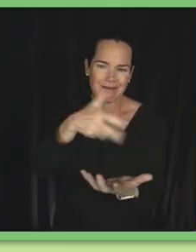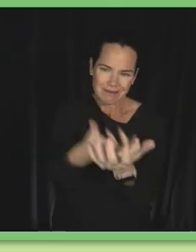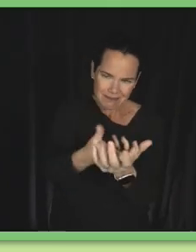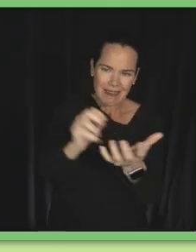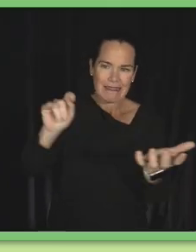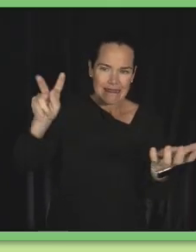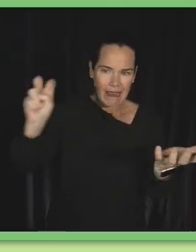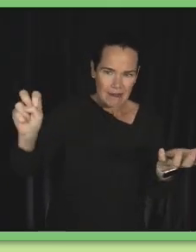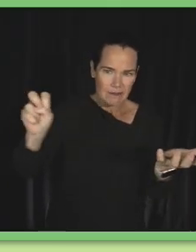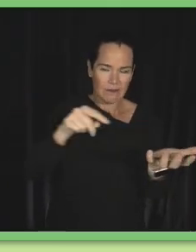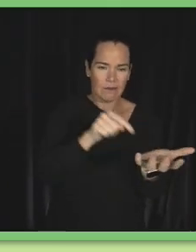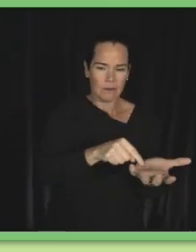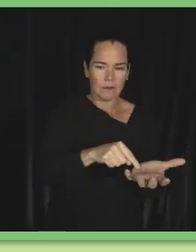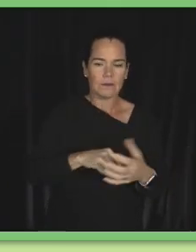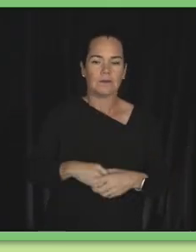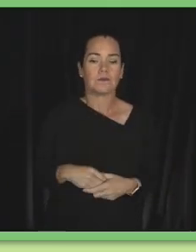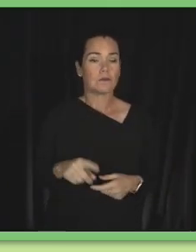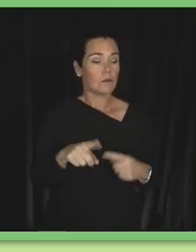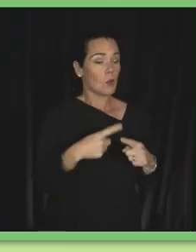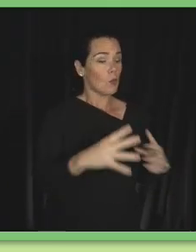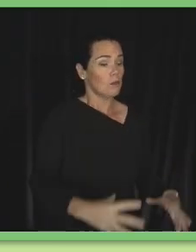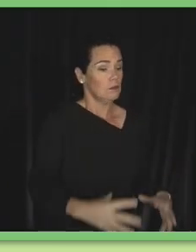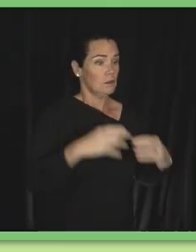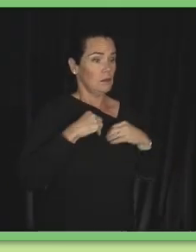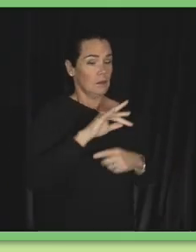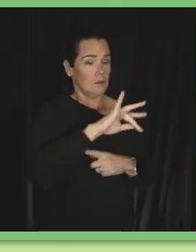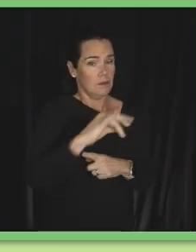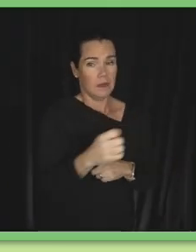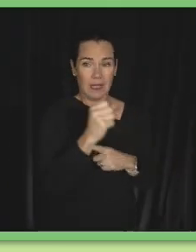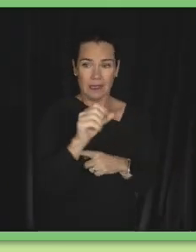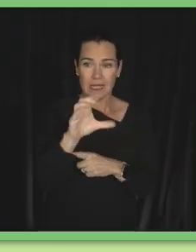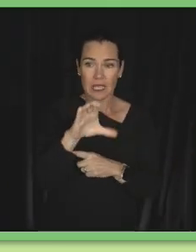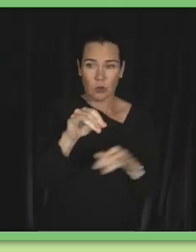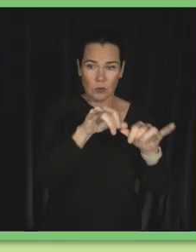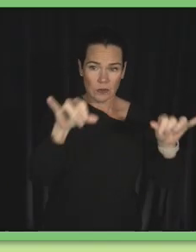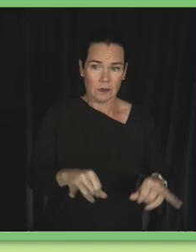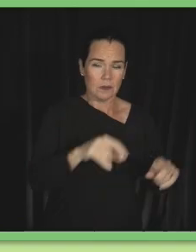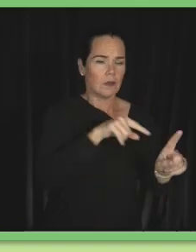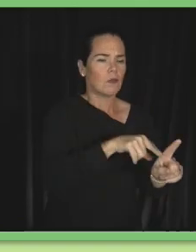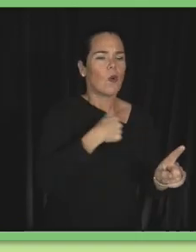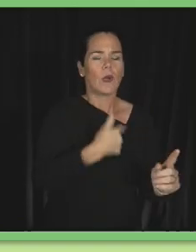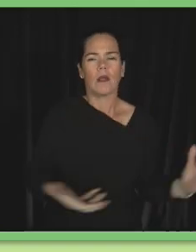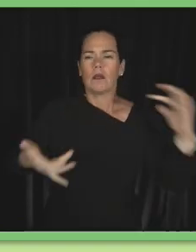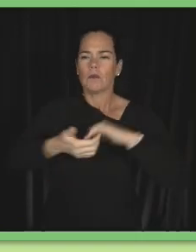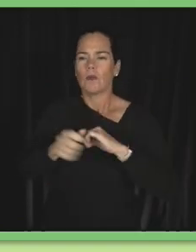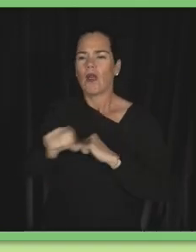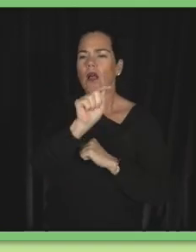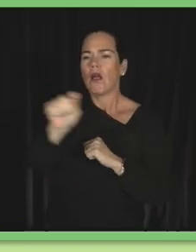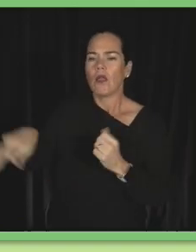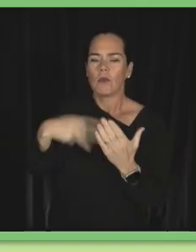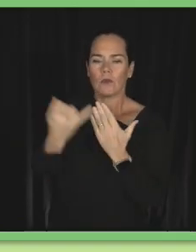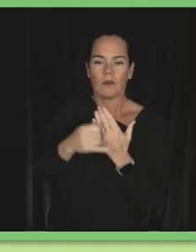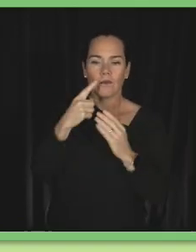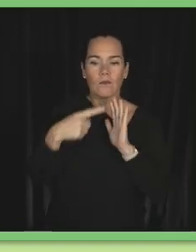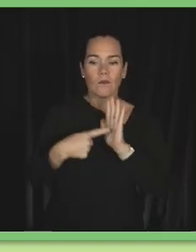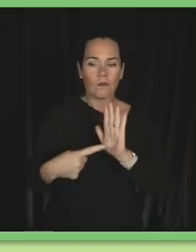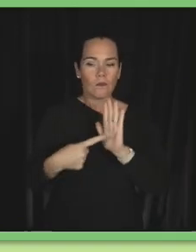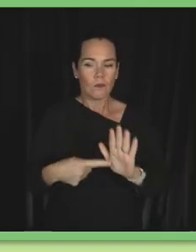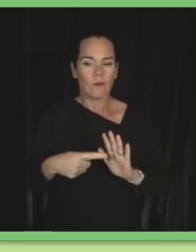As AI Bricks embrace the Kubernetes AI ecosystem, we are collaborating with projects like Volcano,